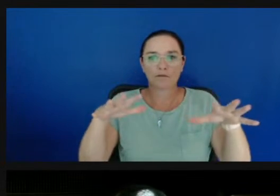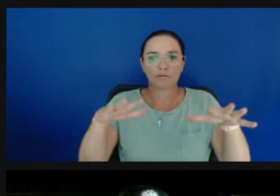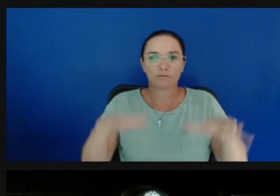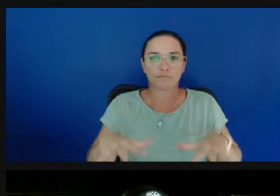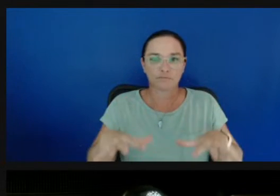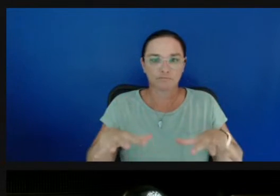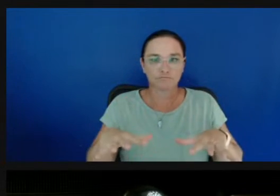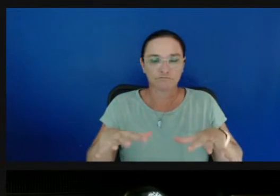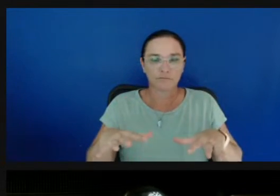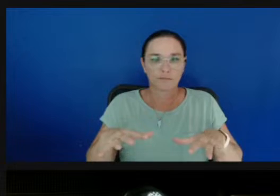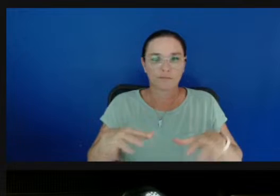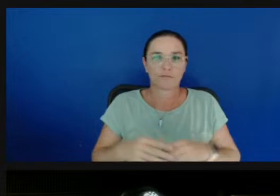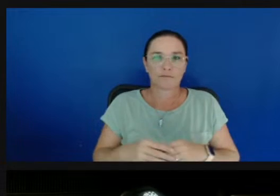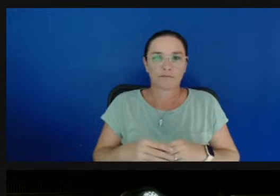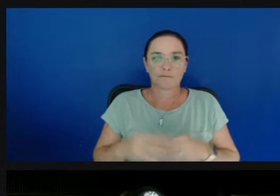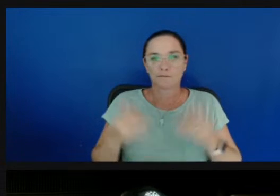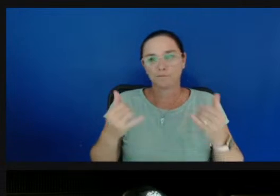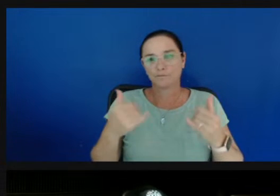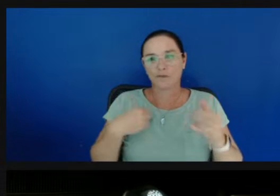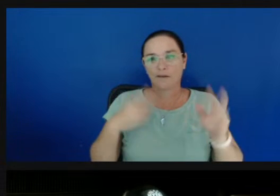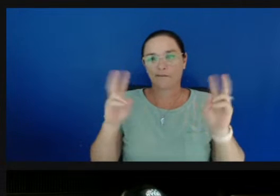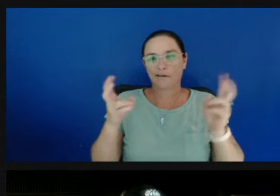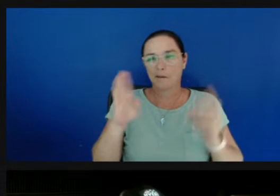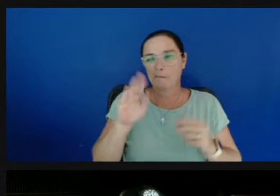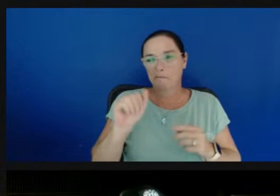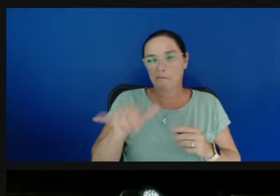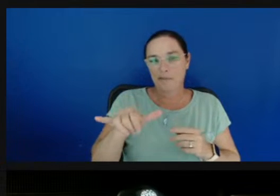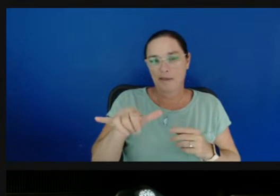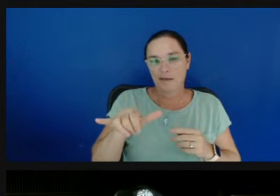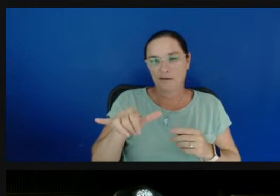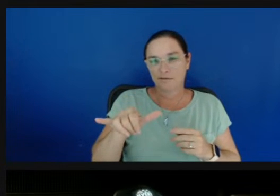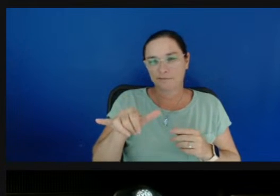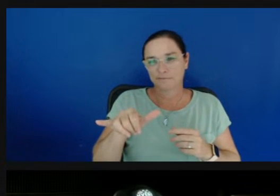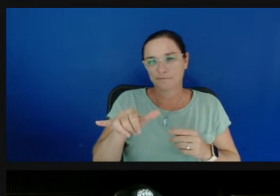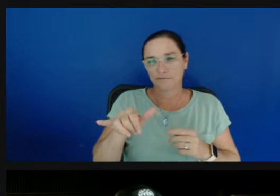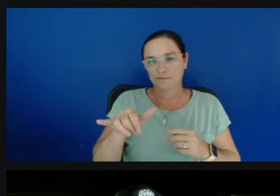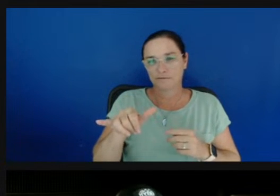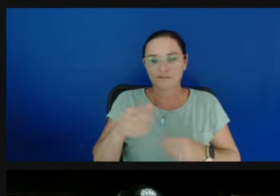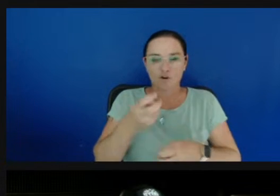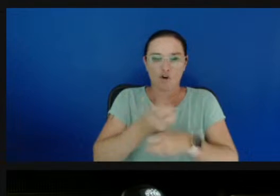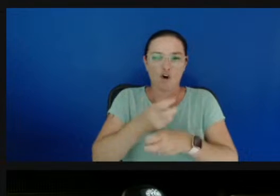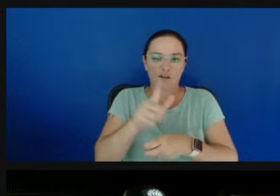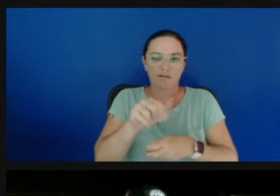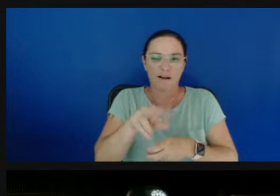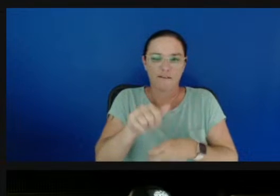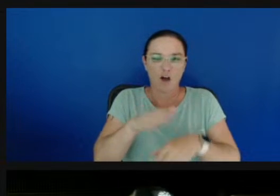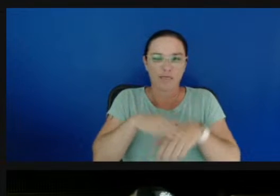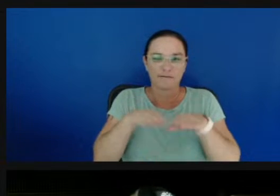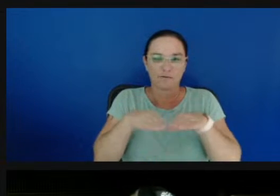little bay on a cooled, hardened lava floor.